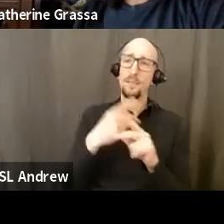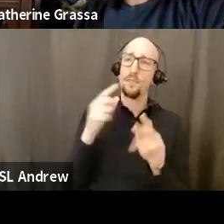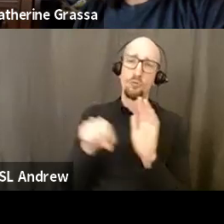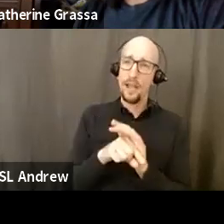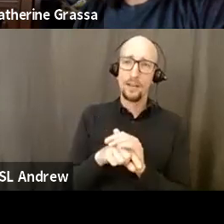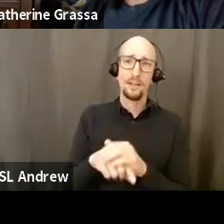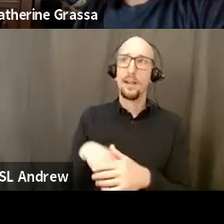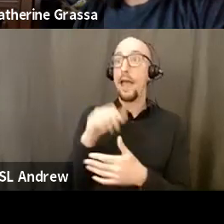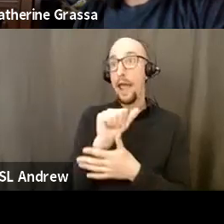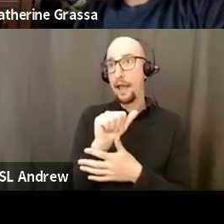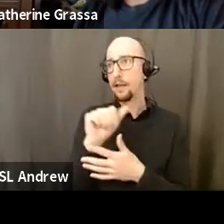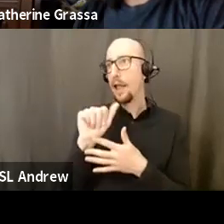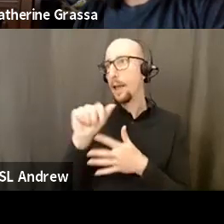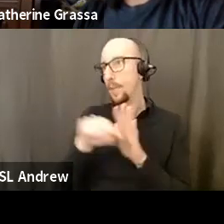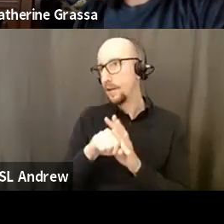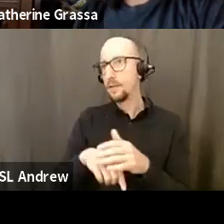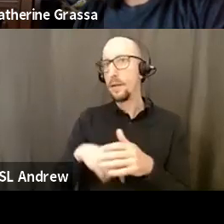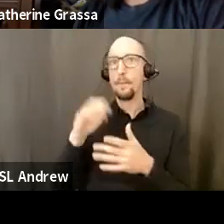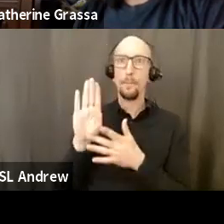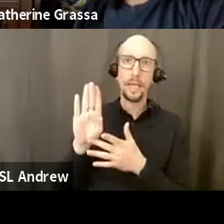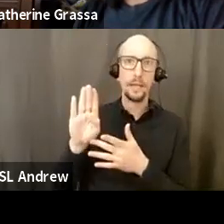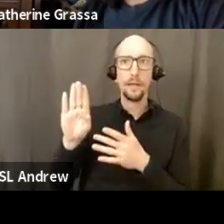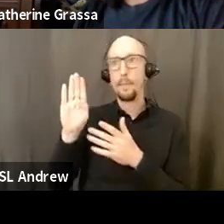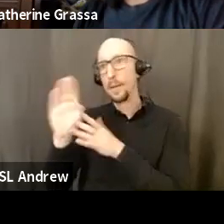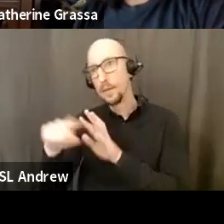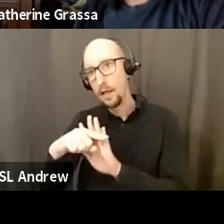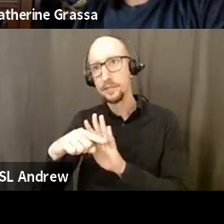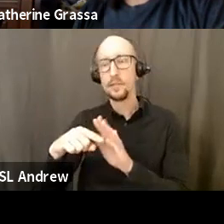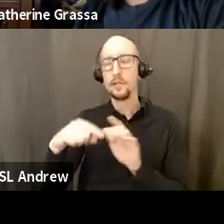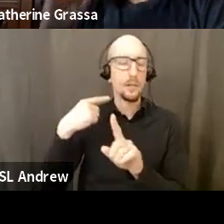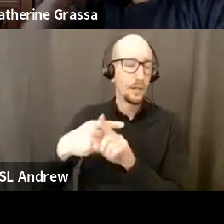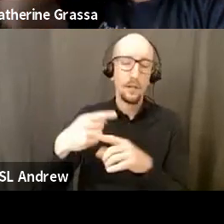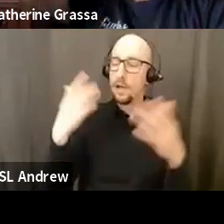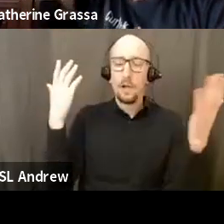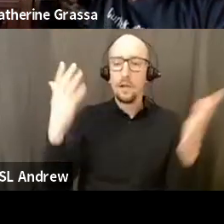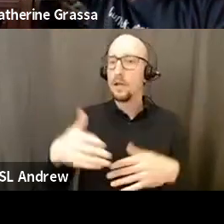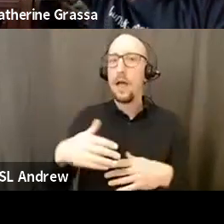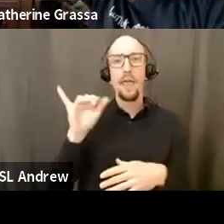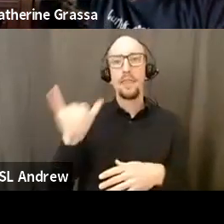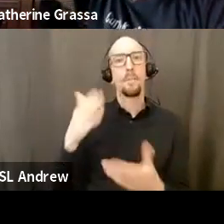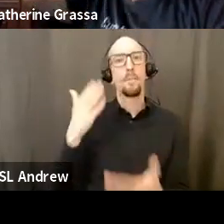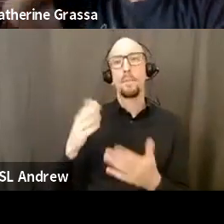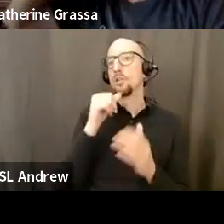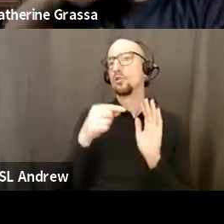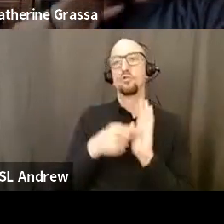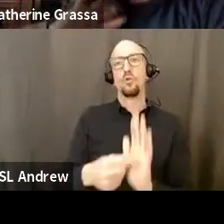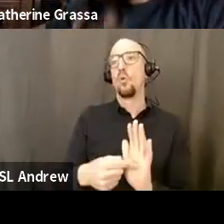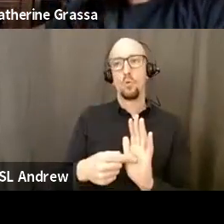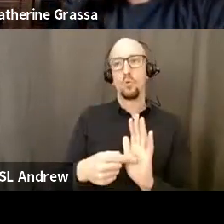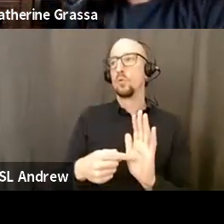A minus, B, B plus, B, is not necessarily